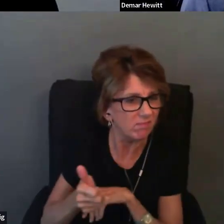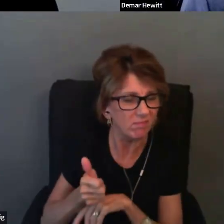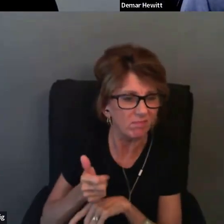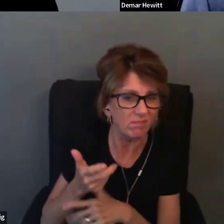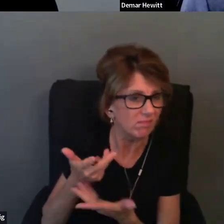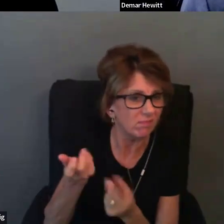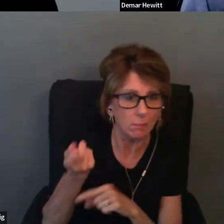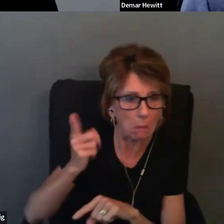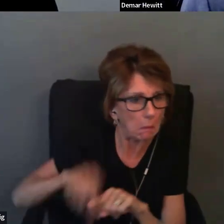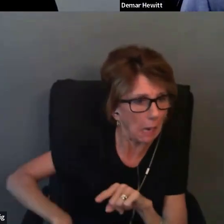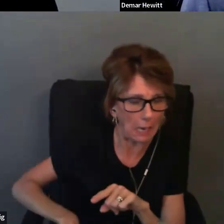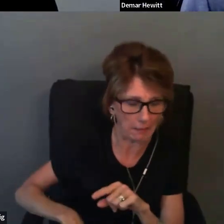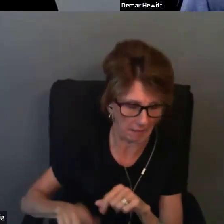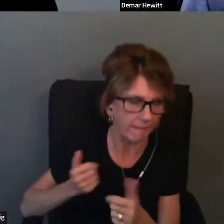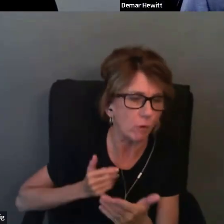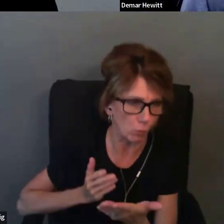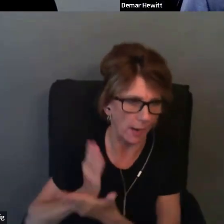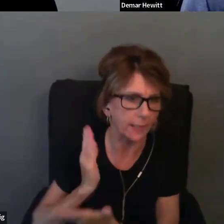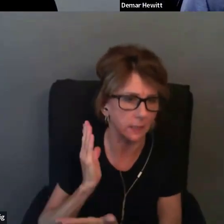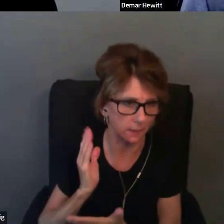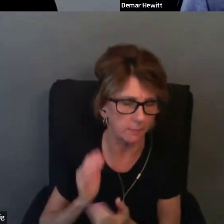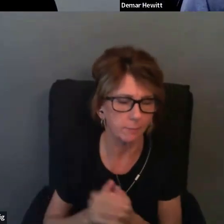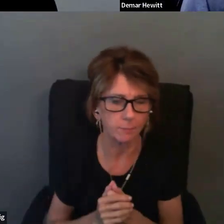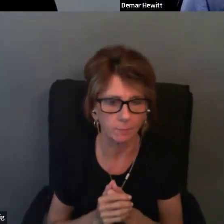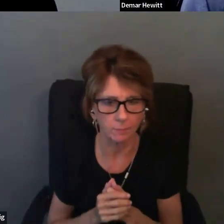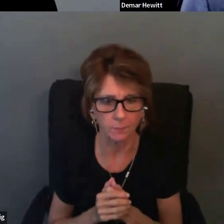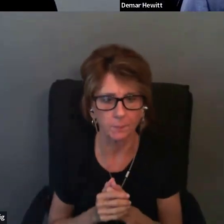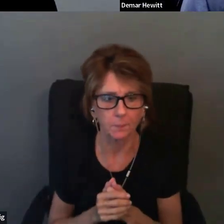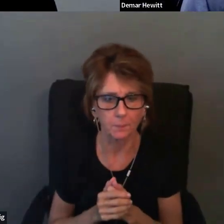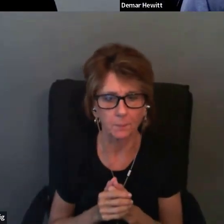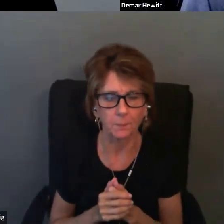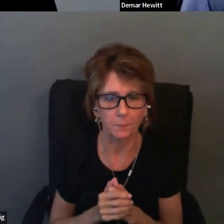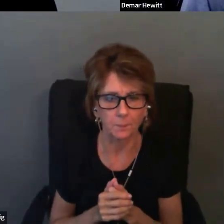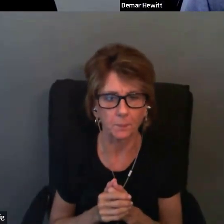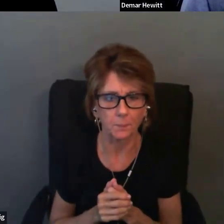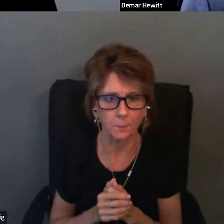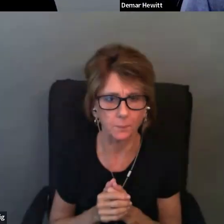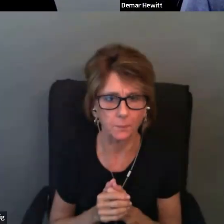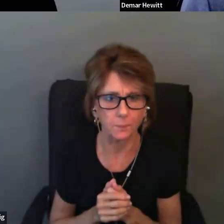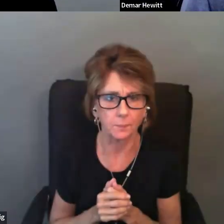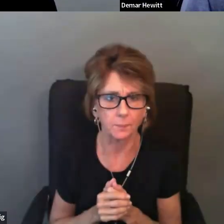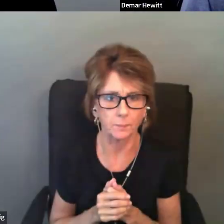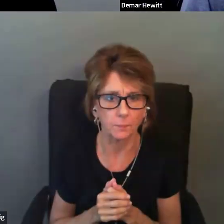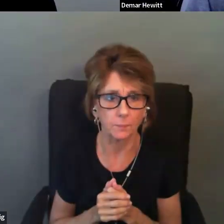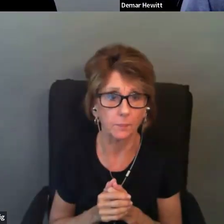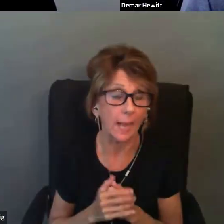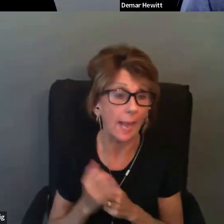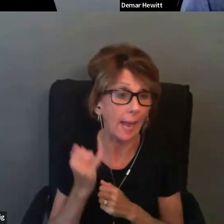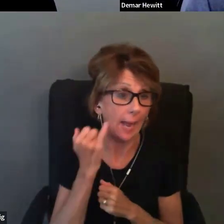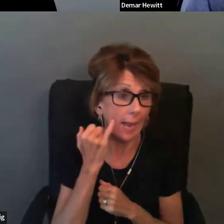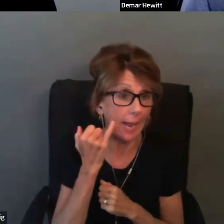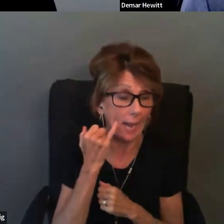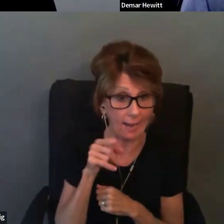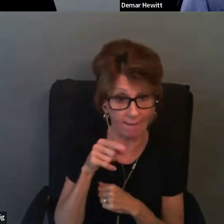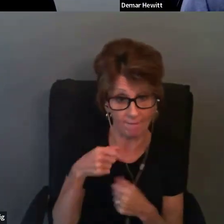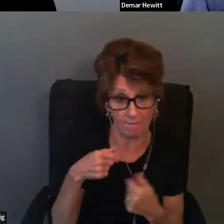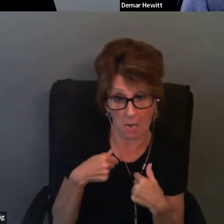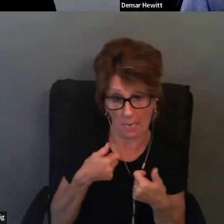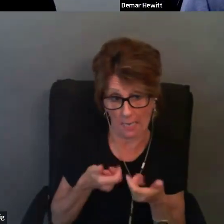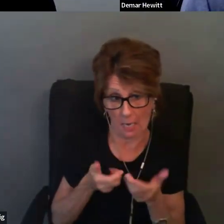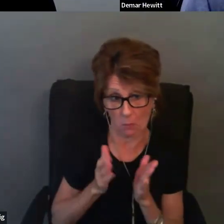features. Now, the question as to whether or not you can request to move to that